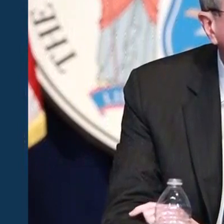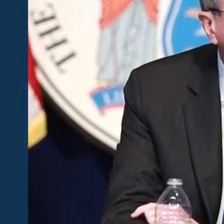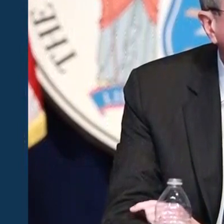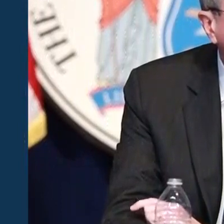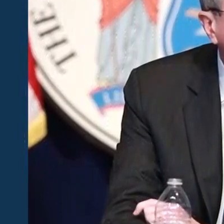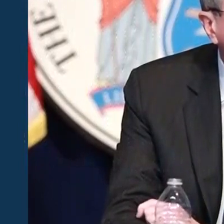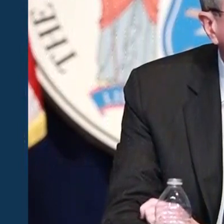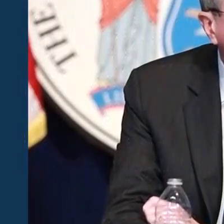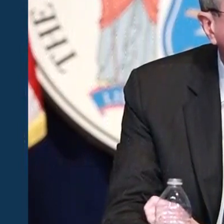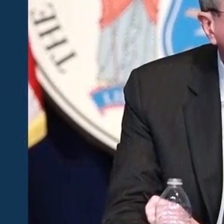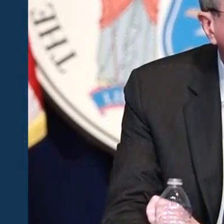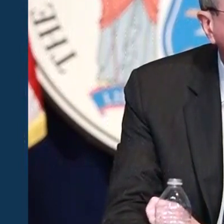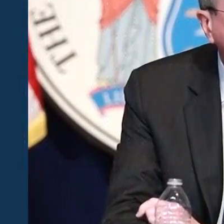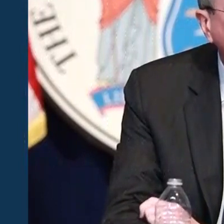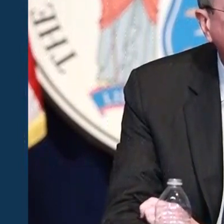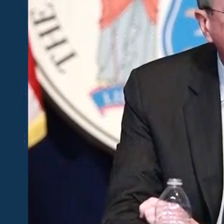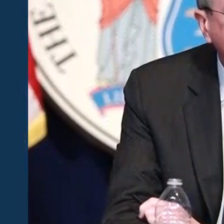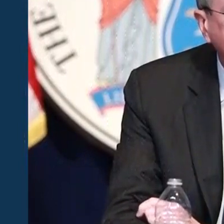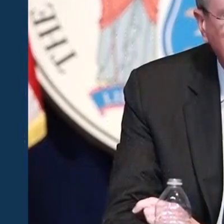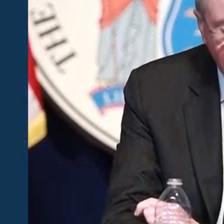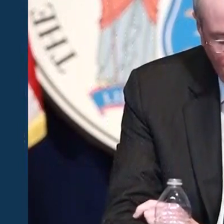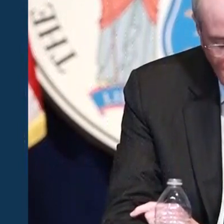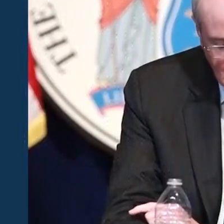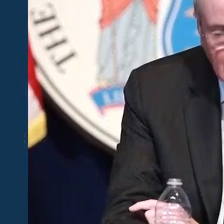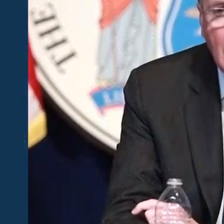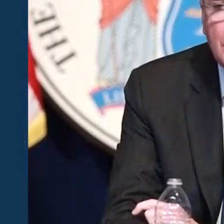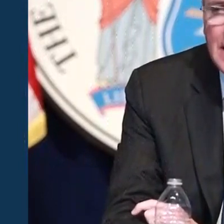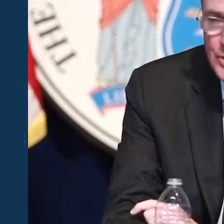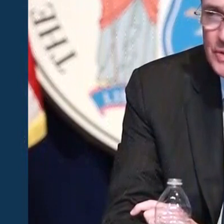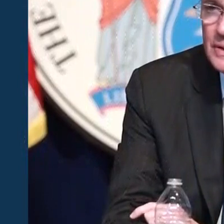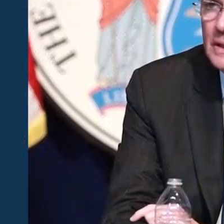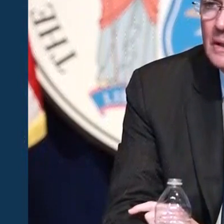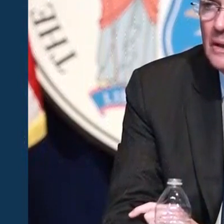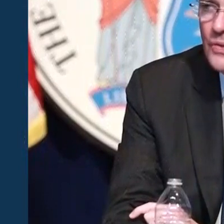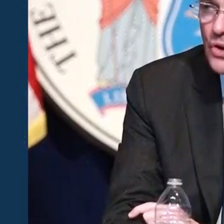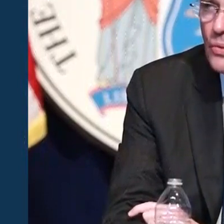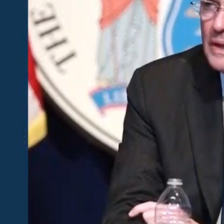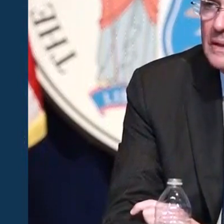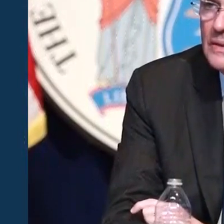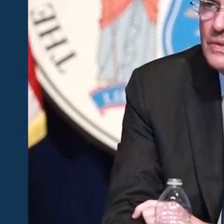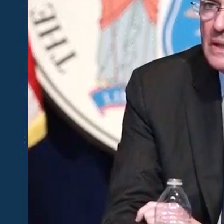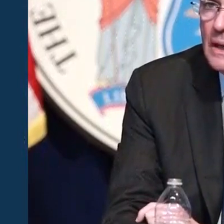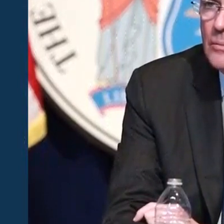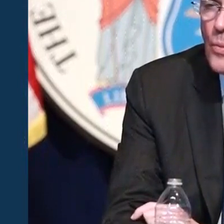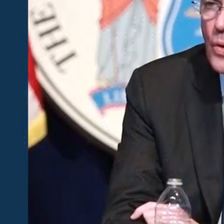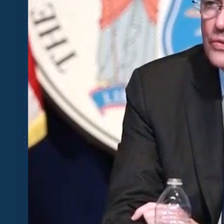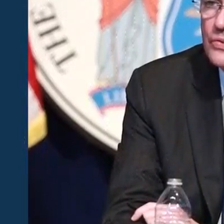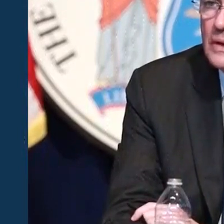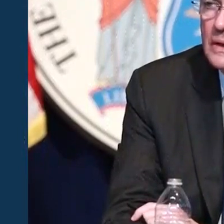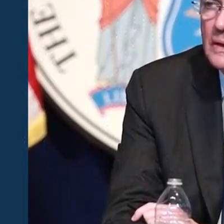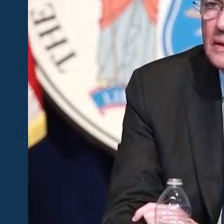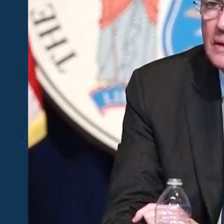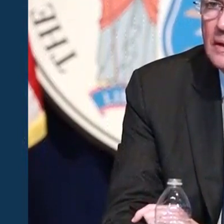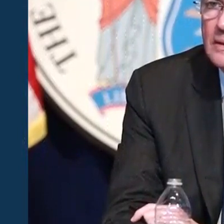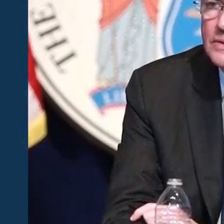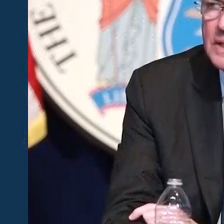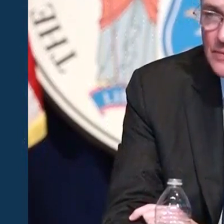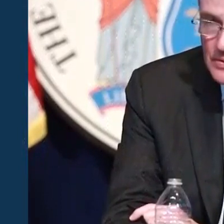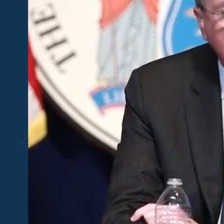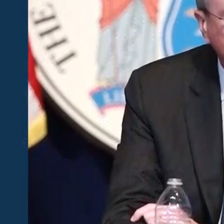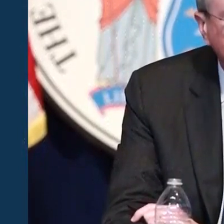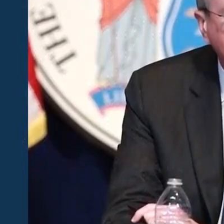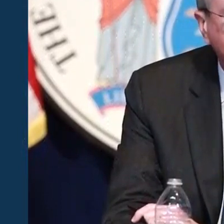the number of New Jerseyans who gave their lives in the combination of the Korean and Vietnam wars.